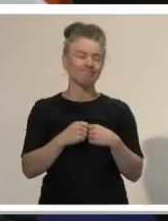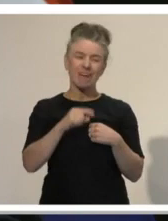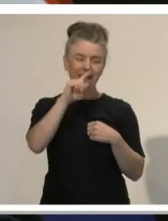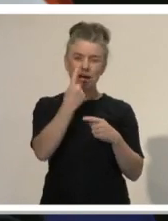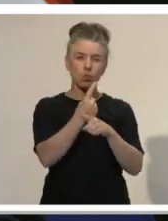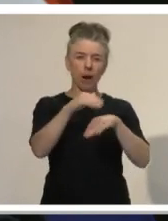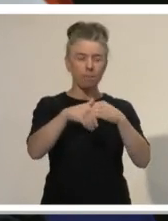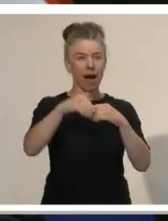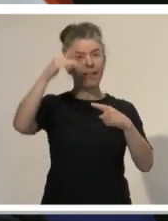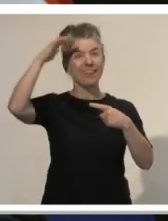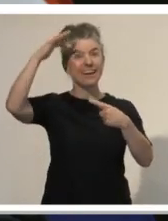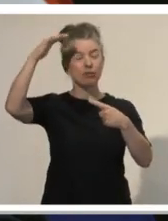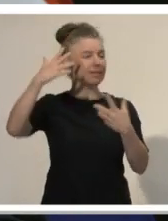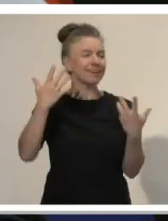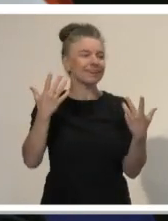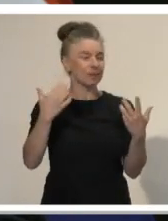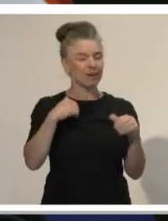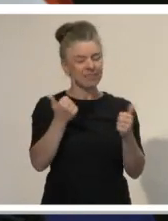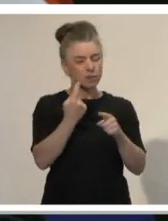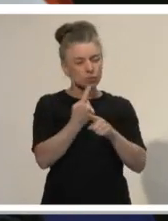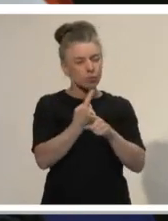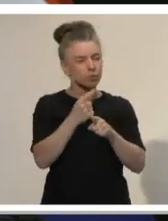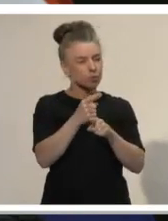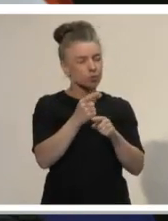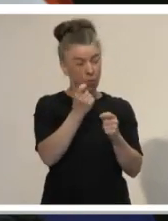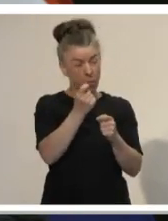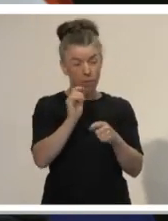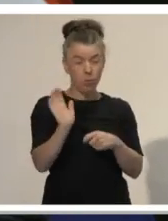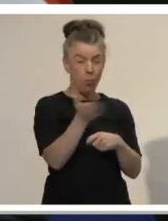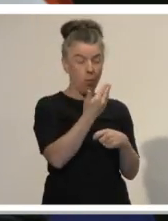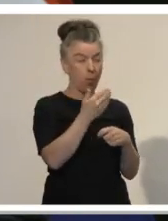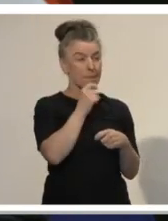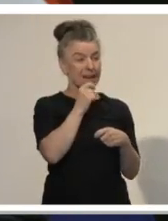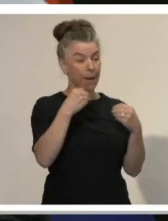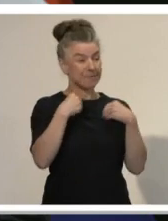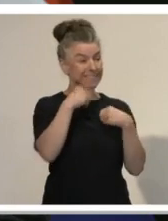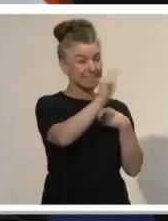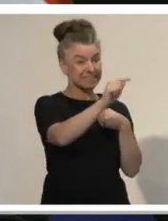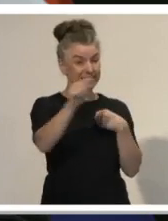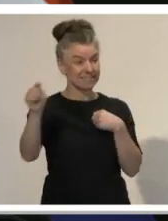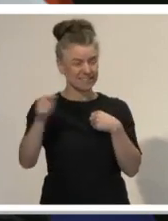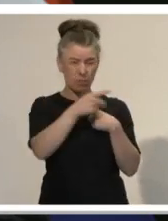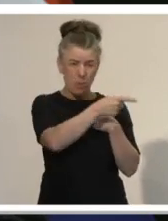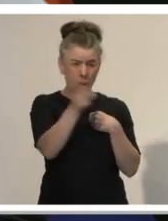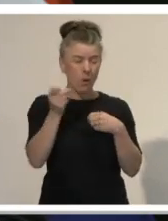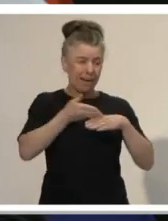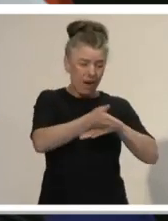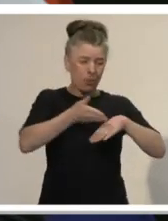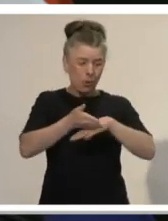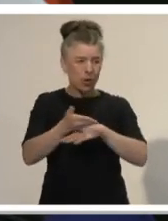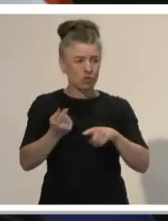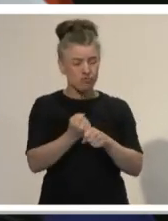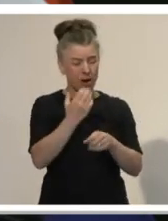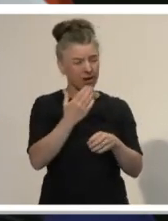moment. We've had discussions with nearly every media entity. I want to tell you they're working very hard behind the scenes to try and make